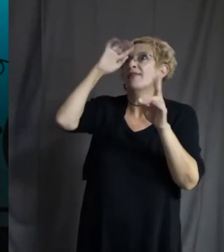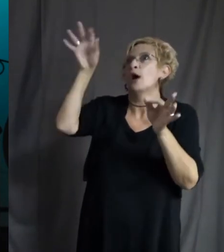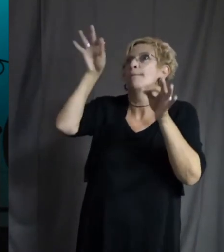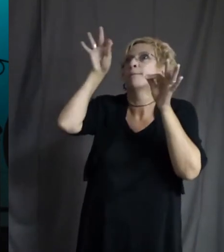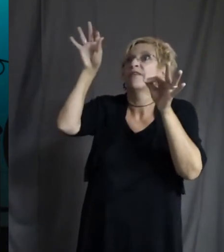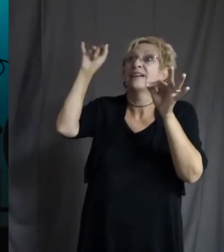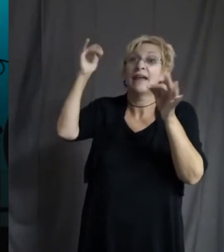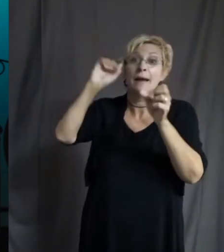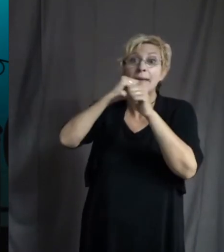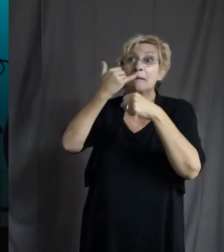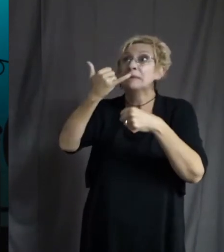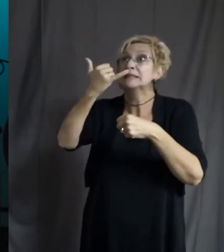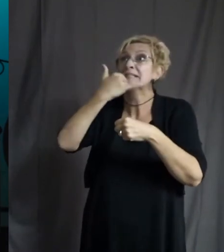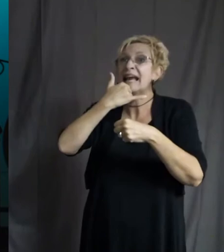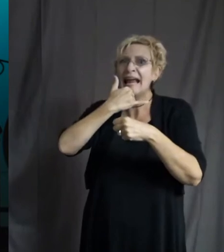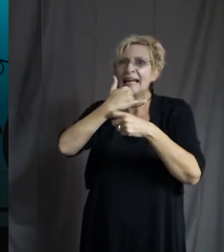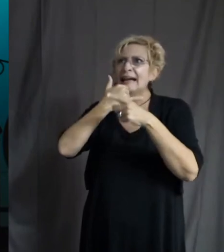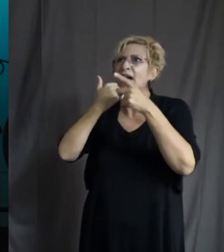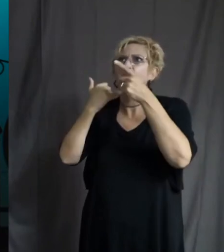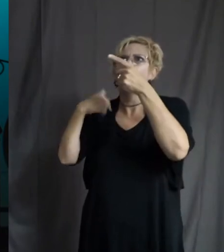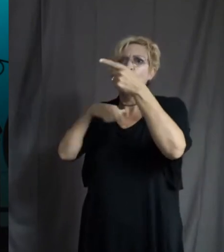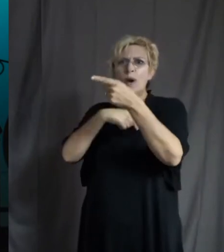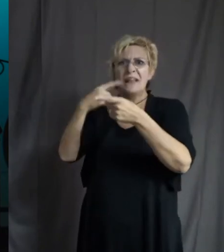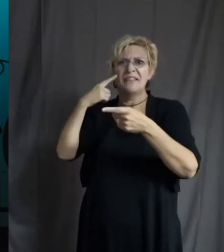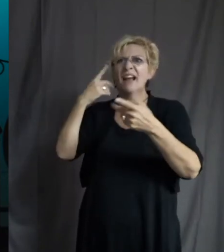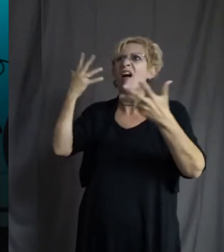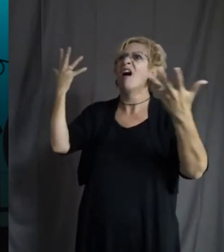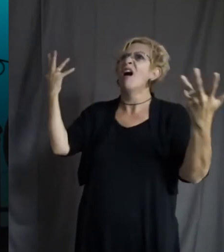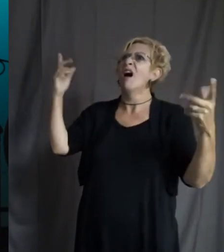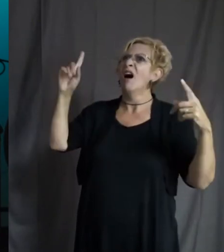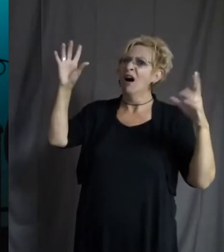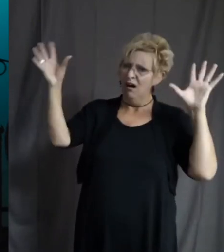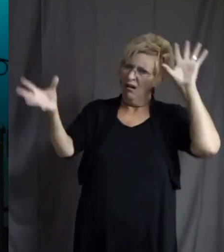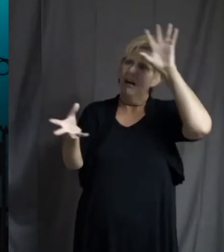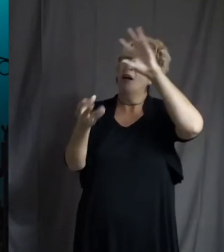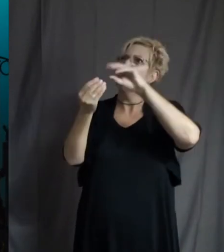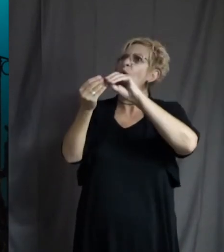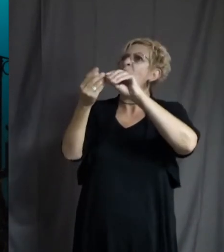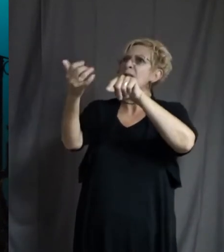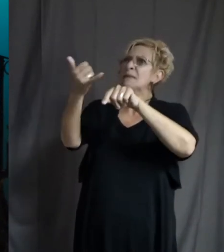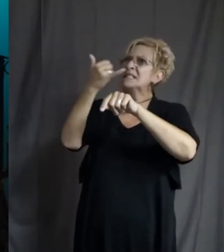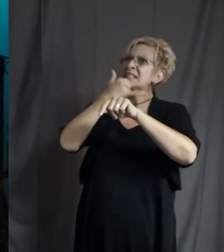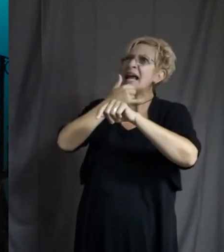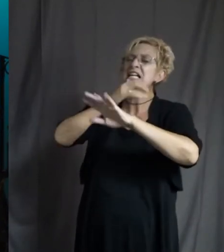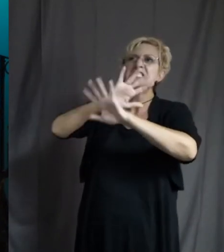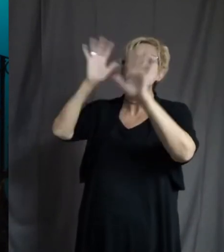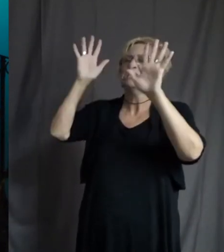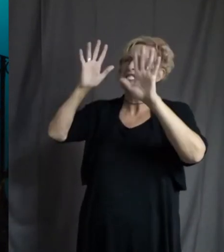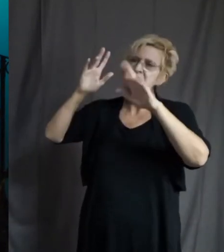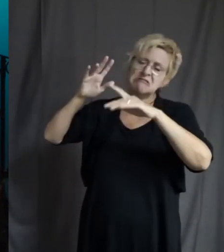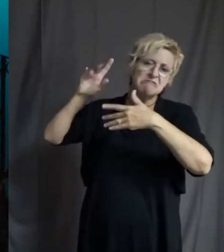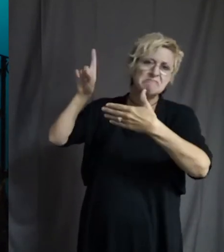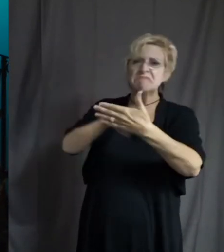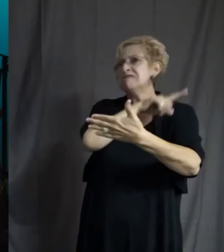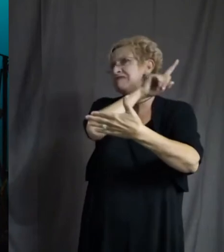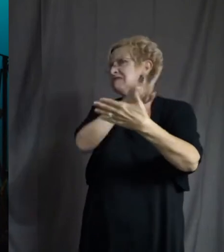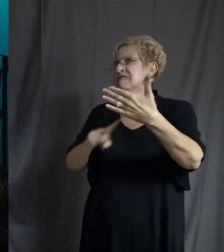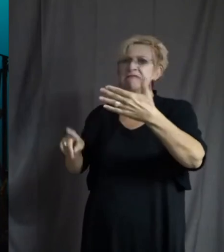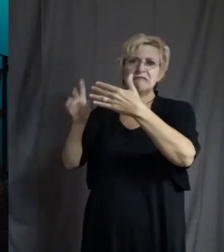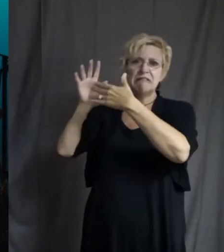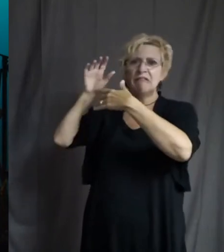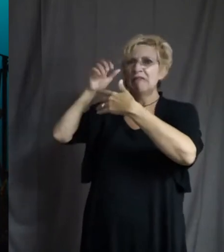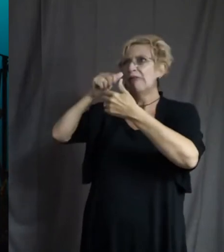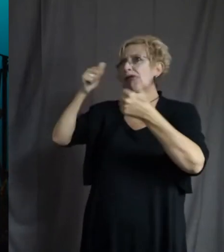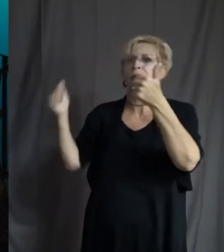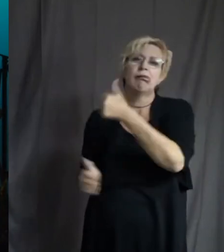we sometimes take that out of the context of the whole of their life, sometimes damning them in the process.